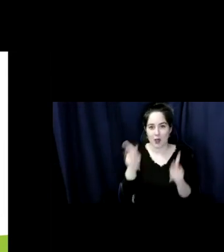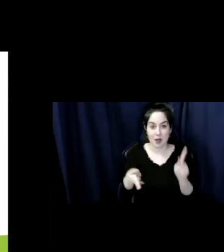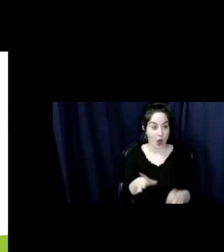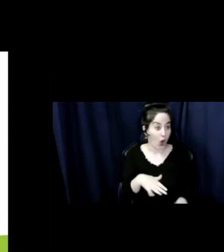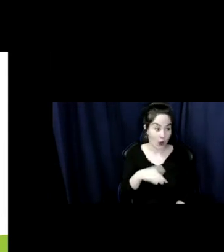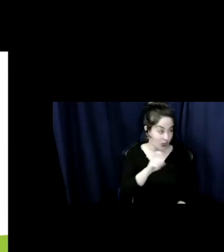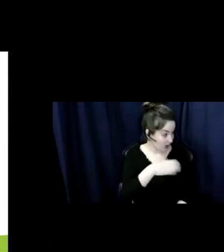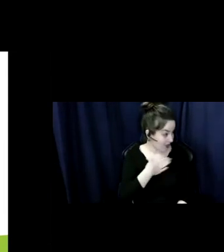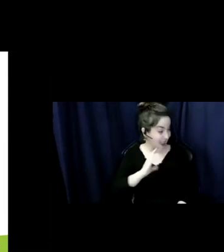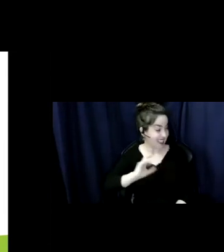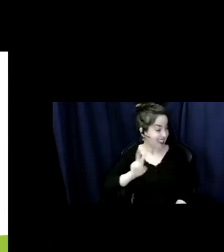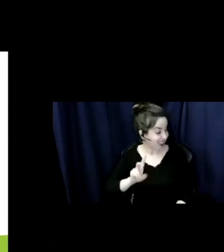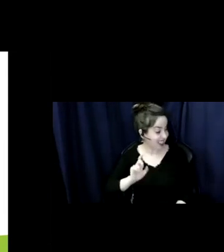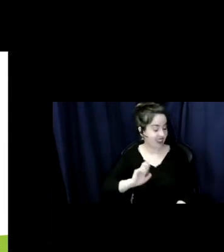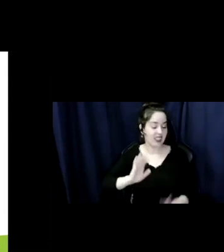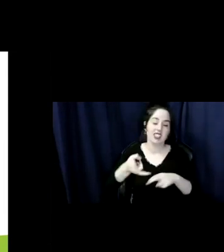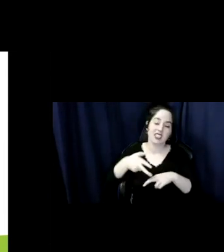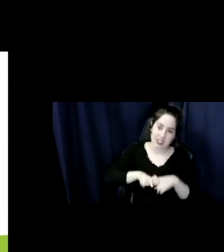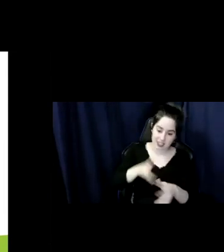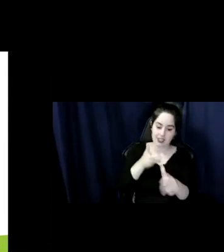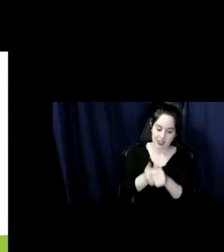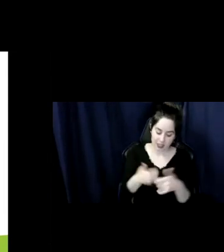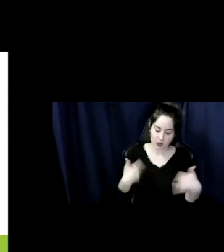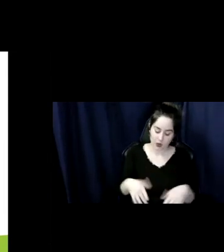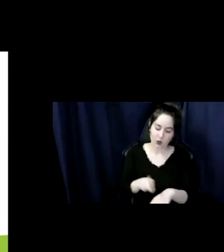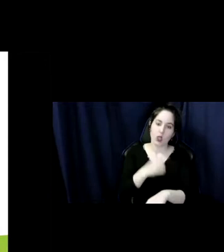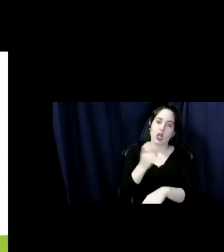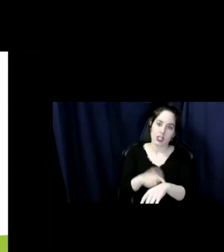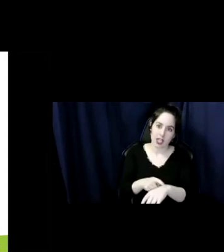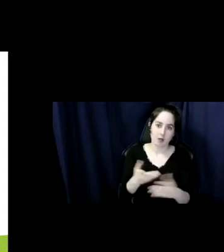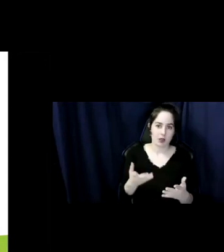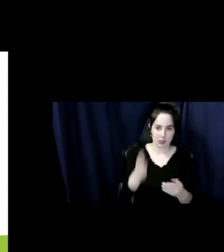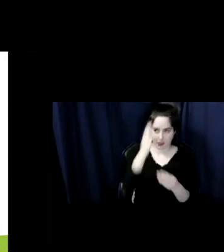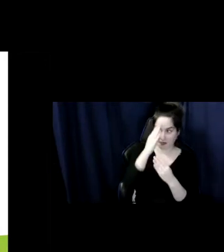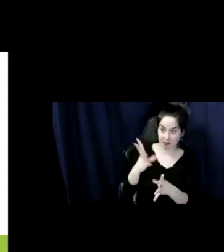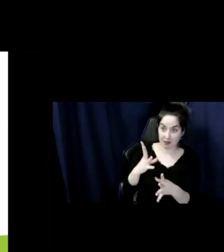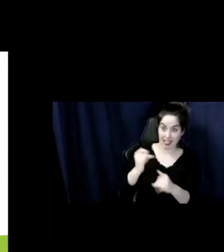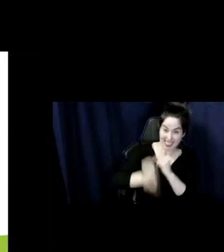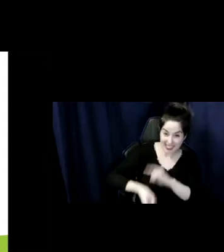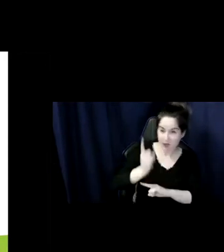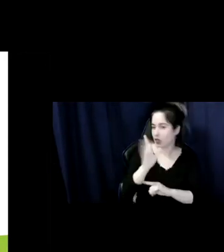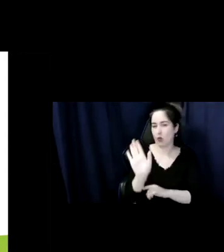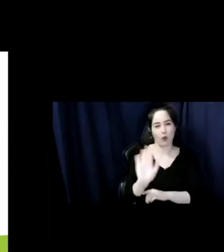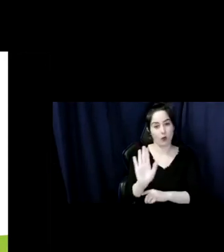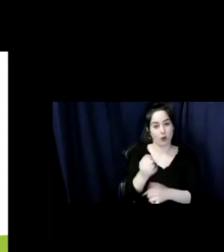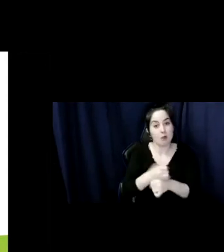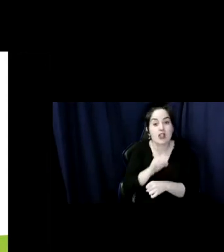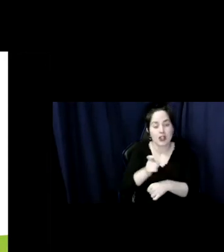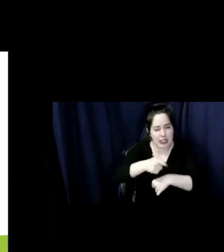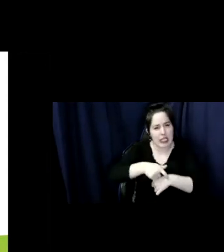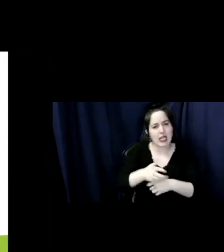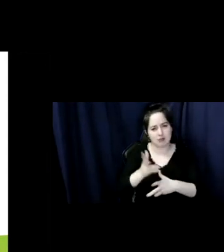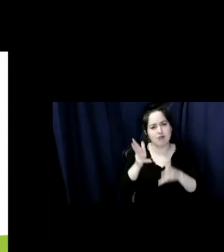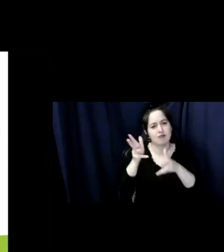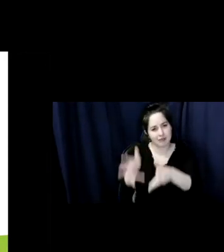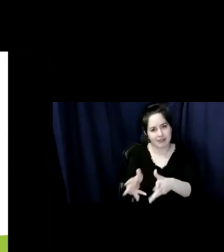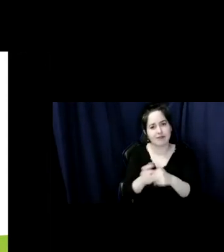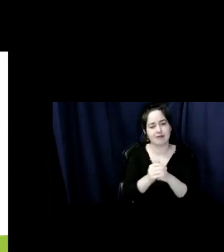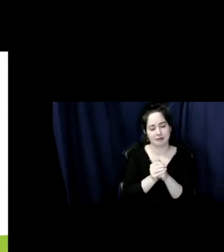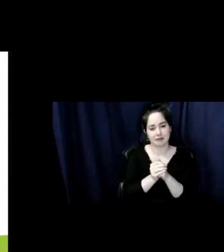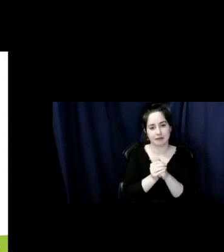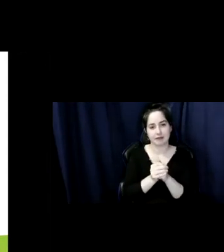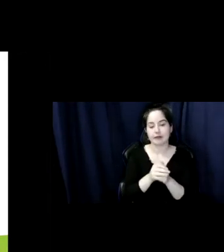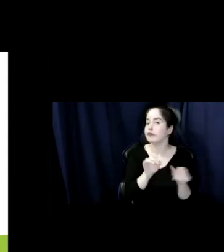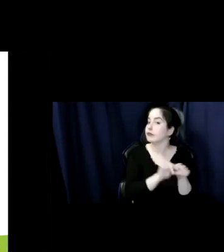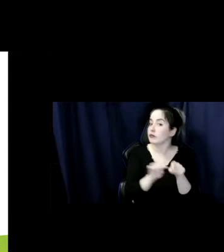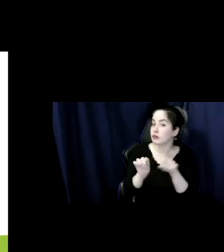down and update their CV, but it takes some time. Give them some time, give yourself some time to do that work. And also things like support